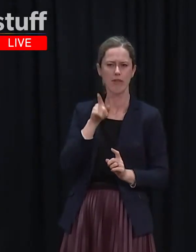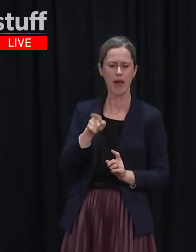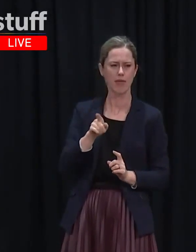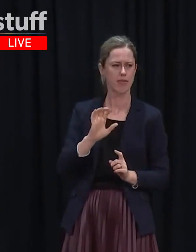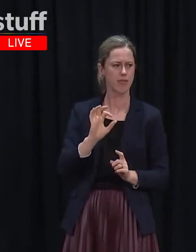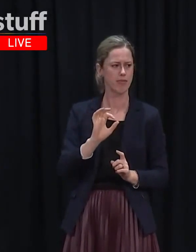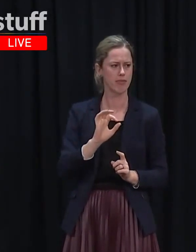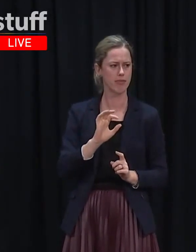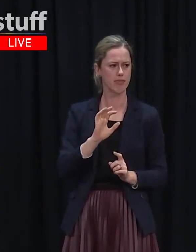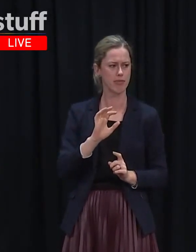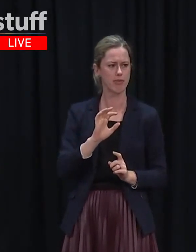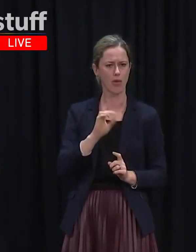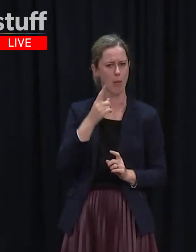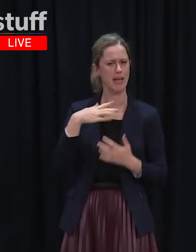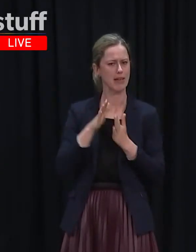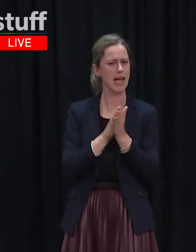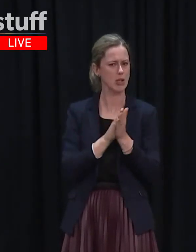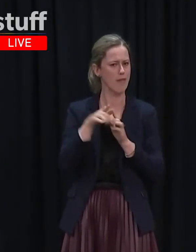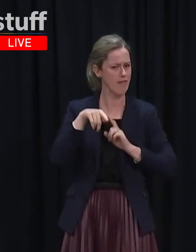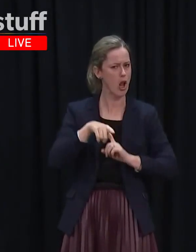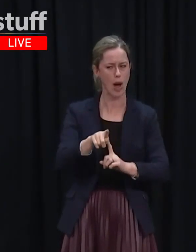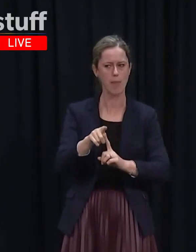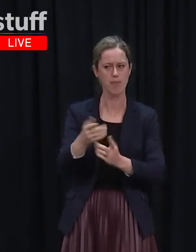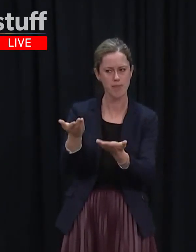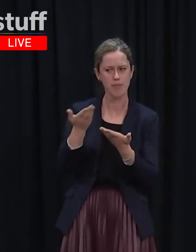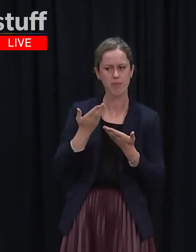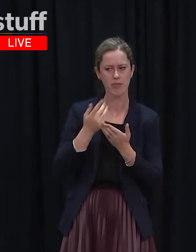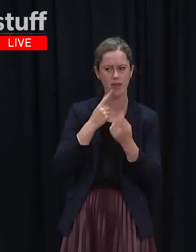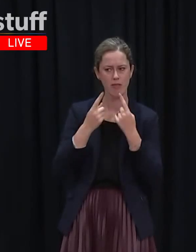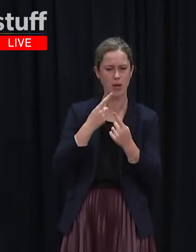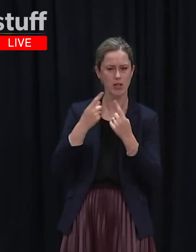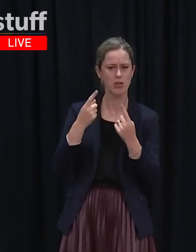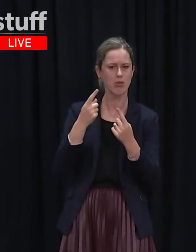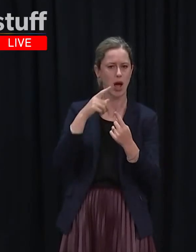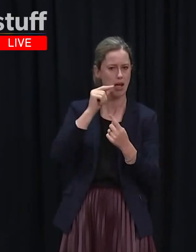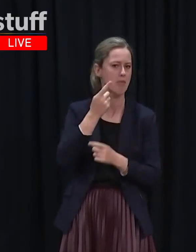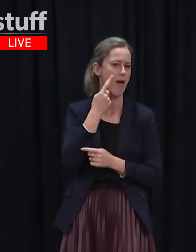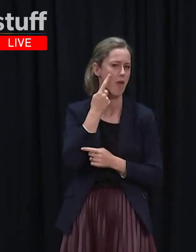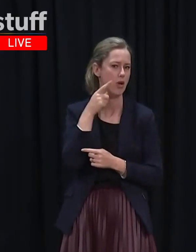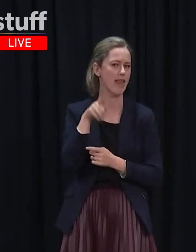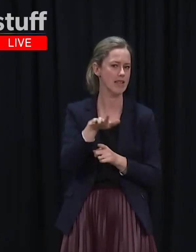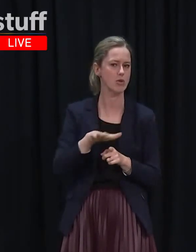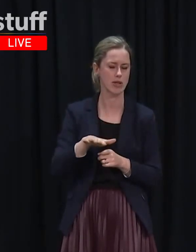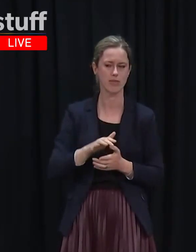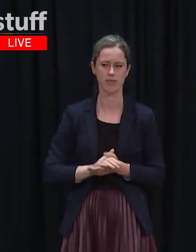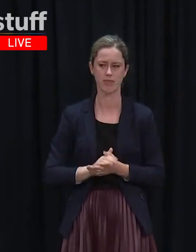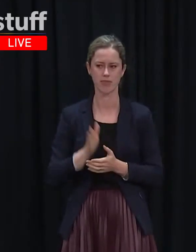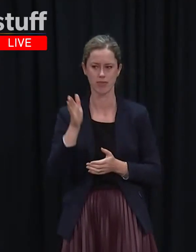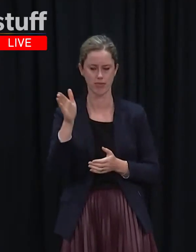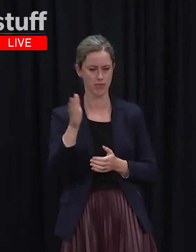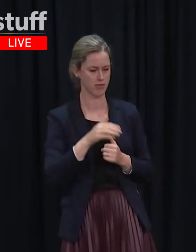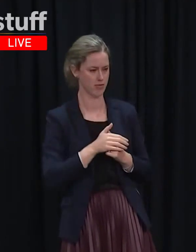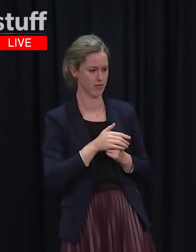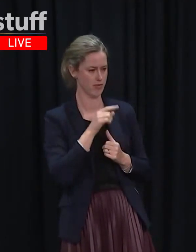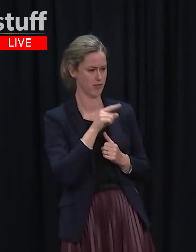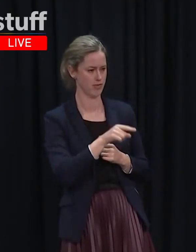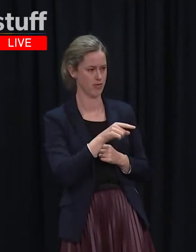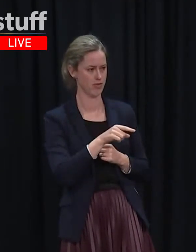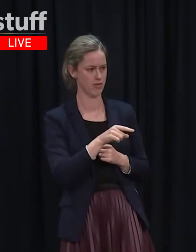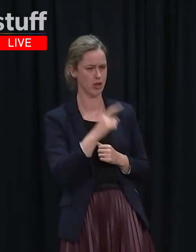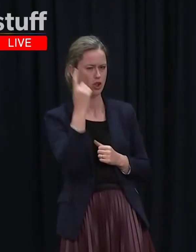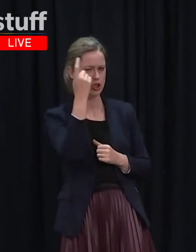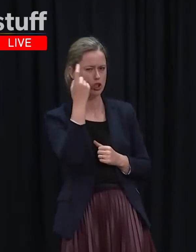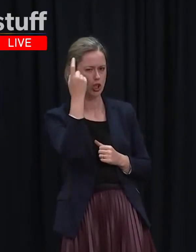like something we'd be very keen to follow up, so I'm very happy to get the details of that and follow that particular one up. On the face of it,